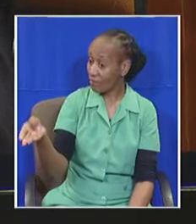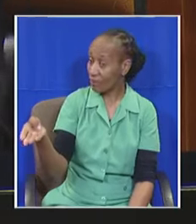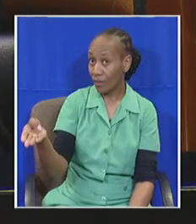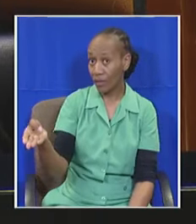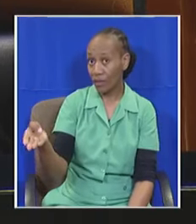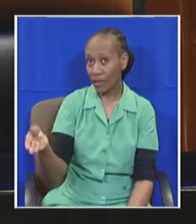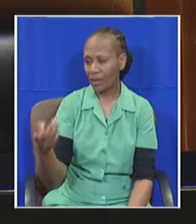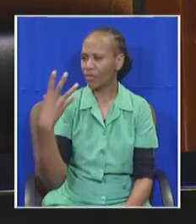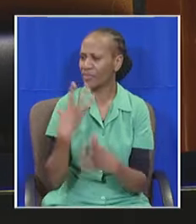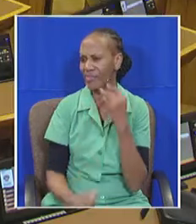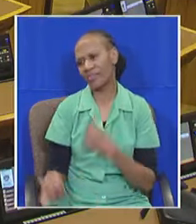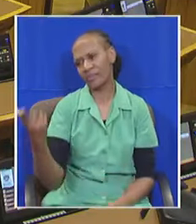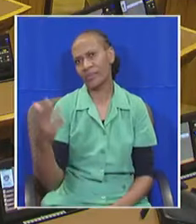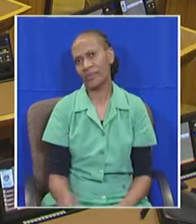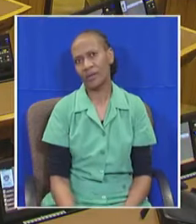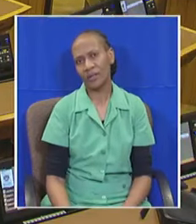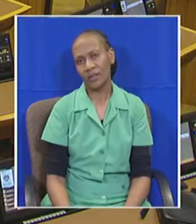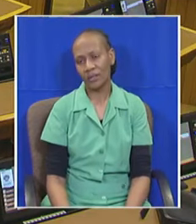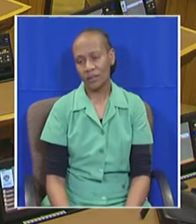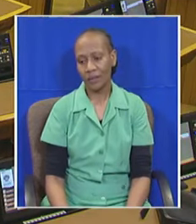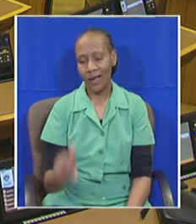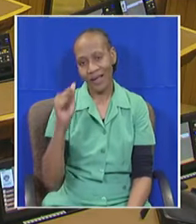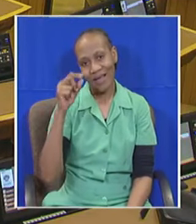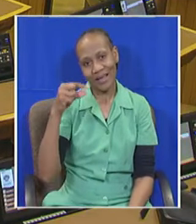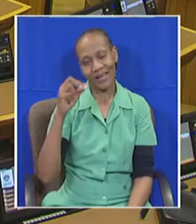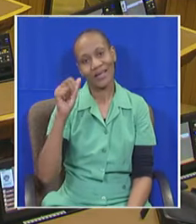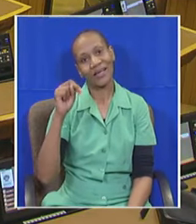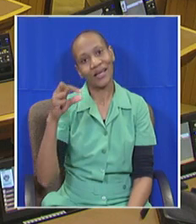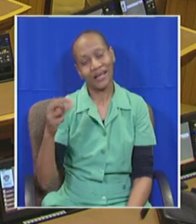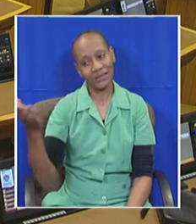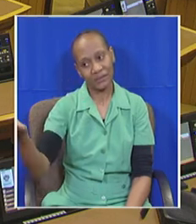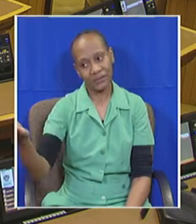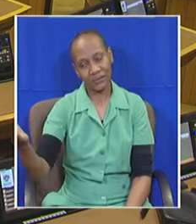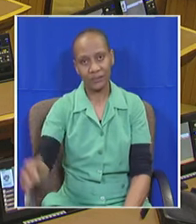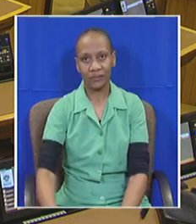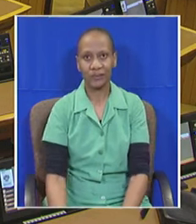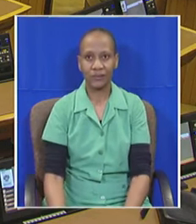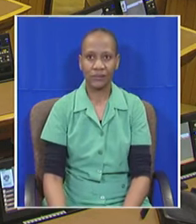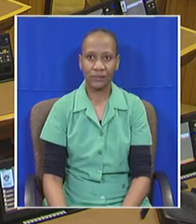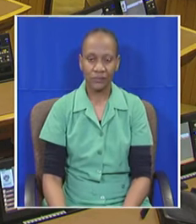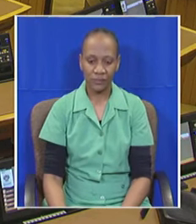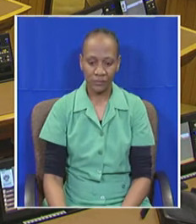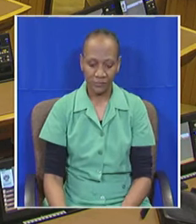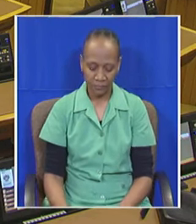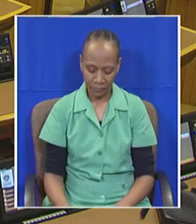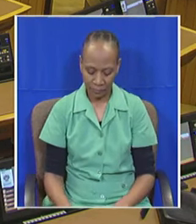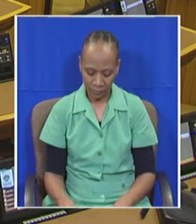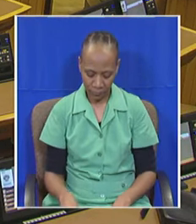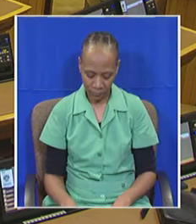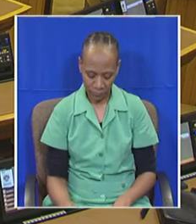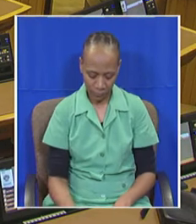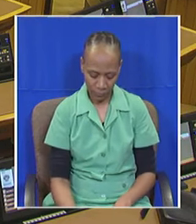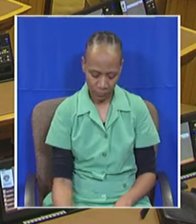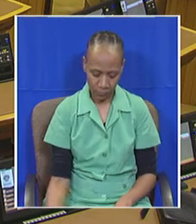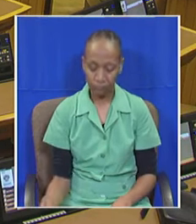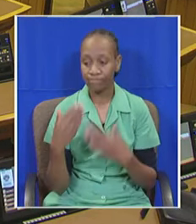You disappeared. ANC, yeah, no. Here Ahang. I am. Ahang is still there. Thank it had you. Disappeared previously. Thank you for supporting.